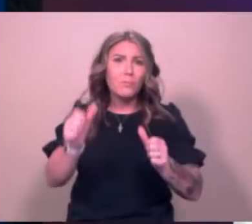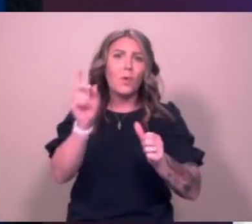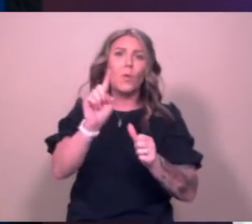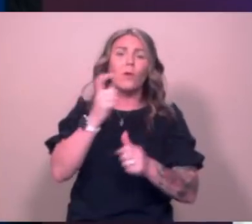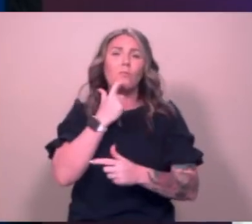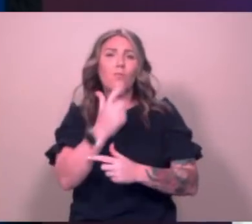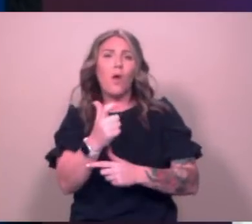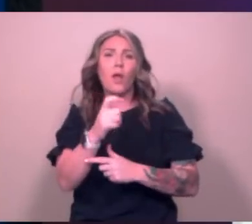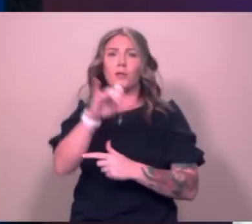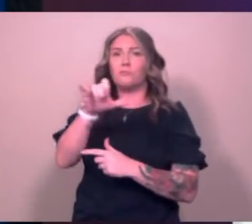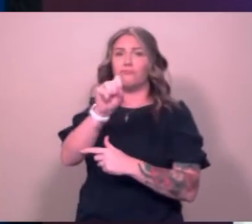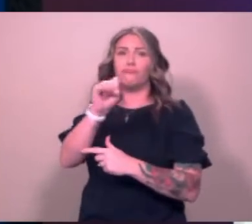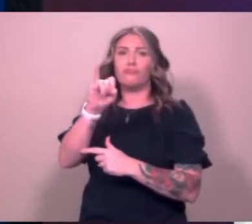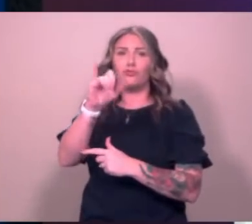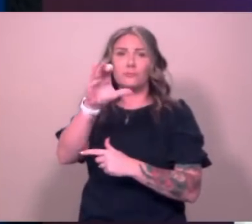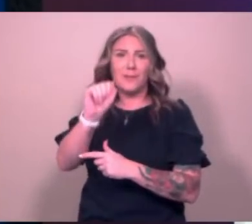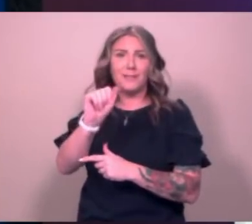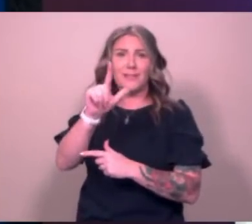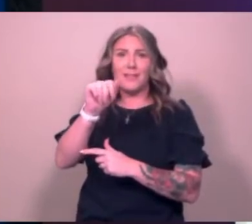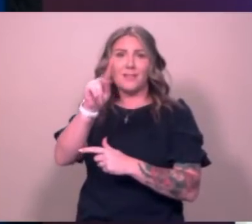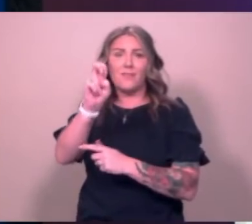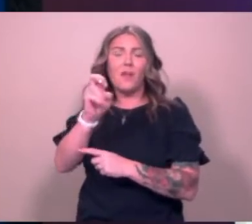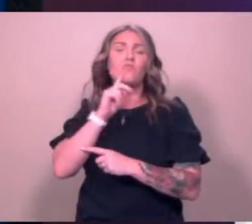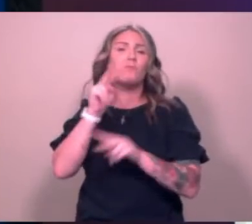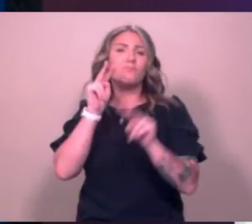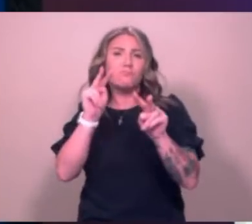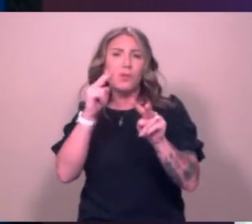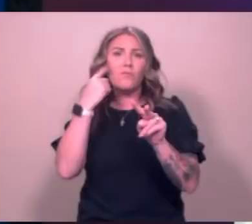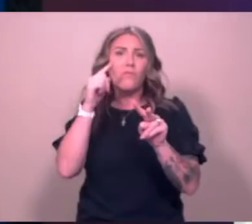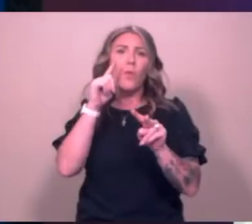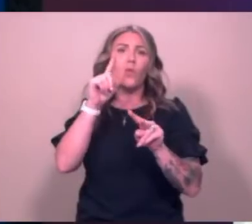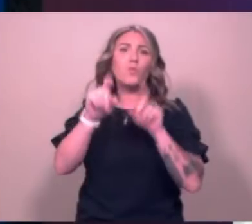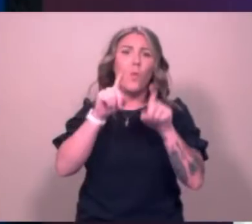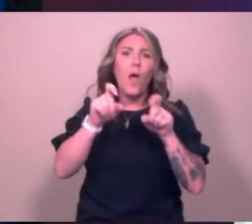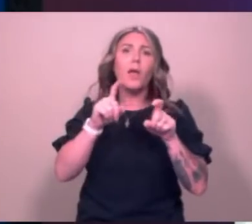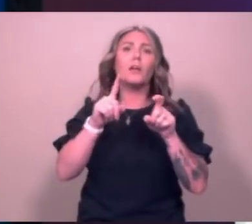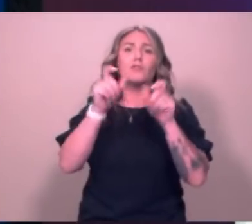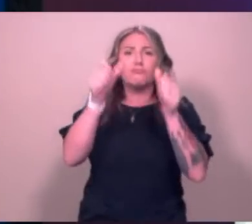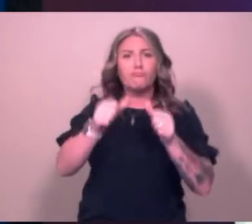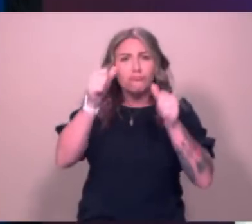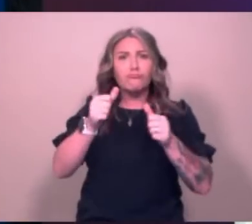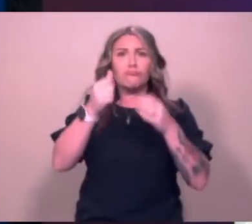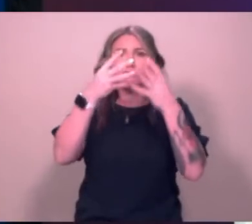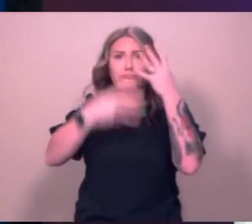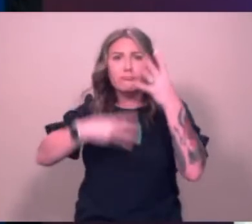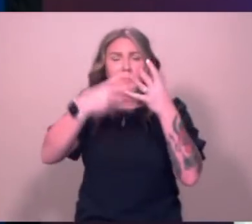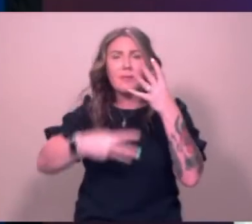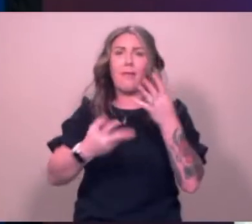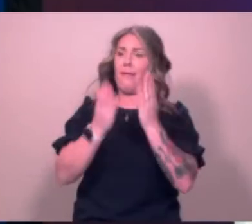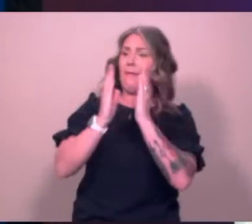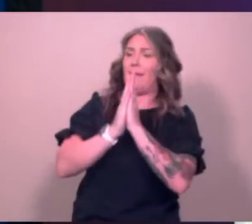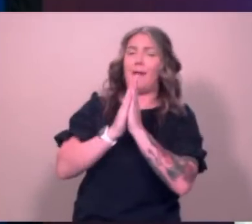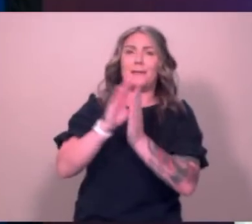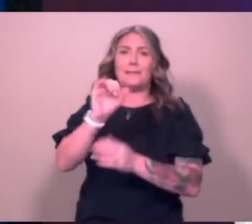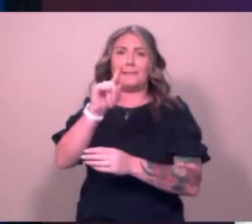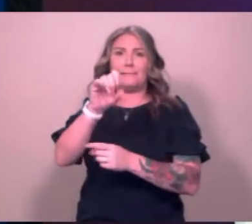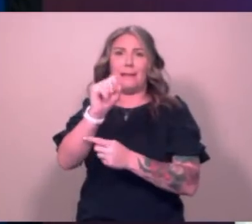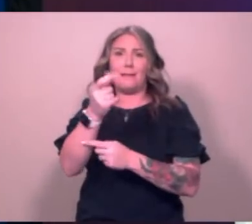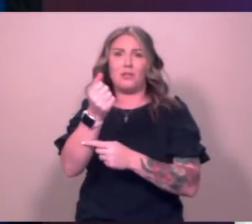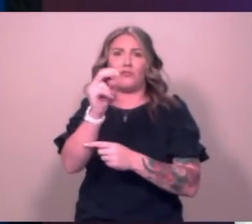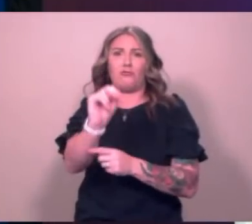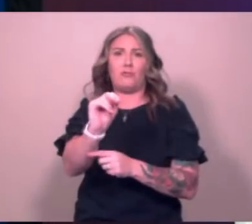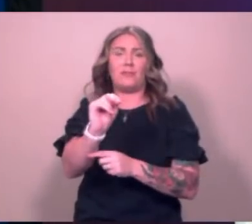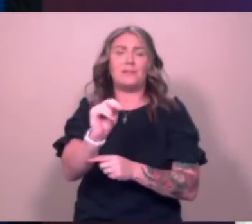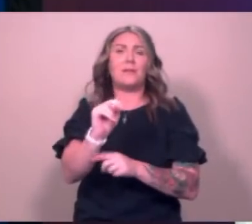Jessica Lavelle will monitor those feeds for questions, and we've asked stations who are restreaming this to monitor their chats to